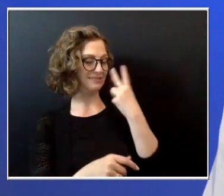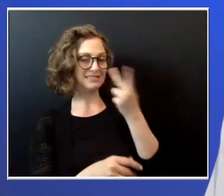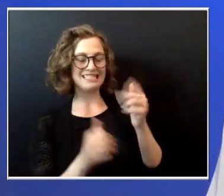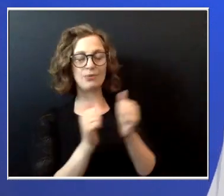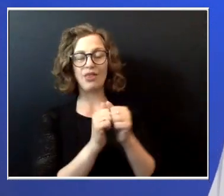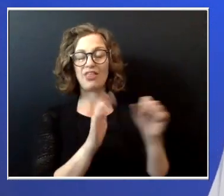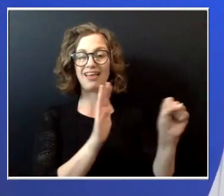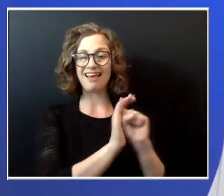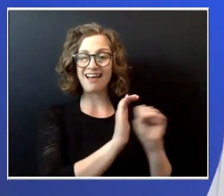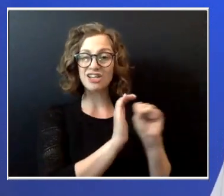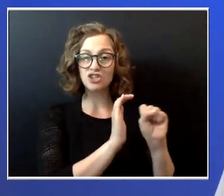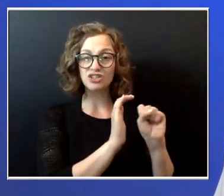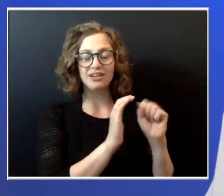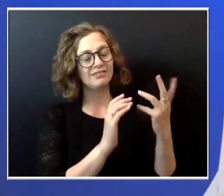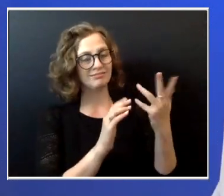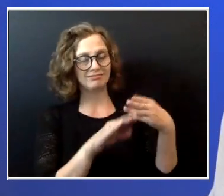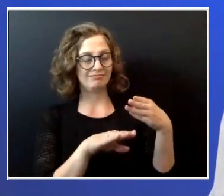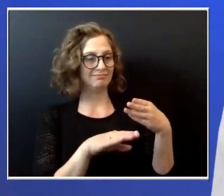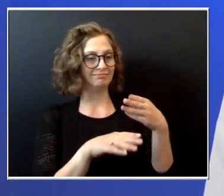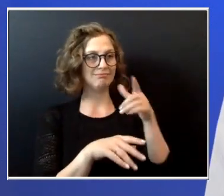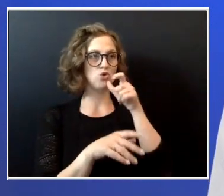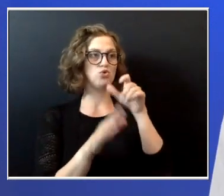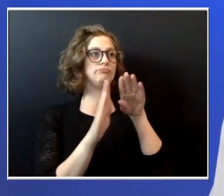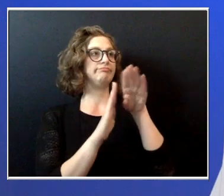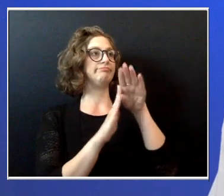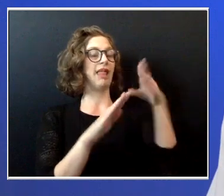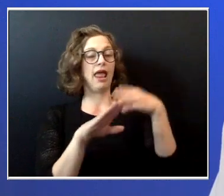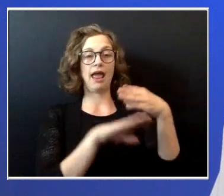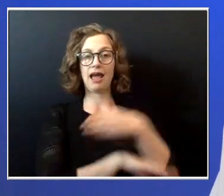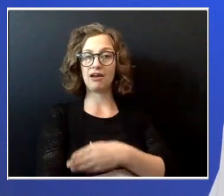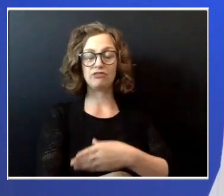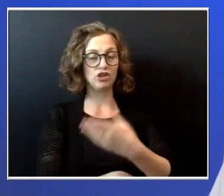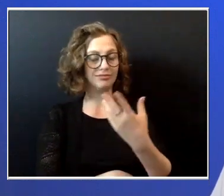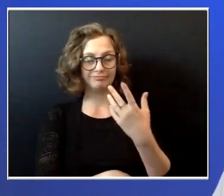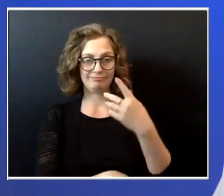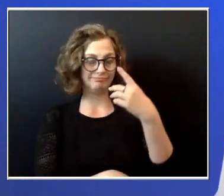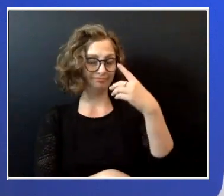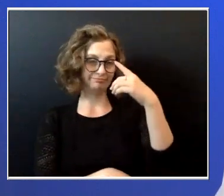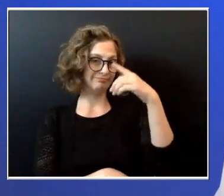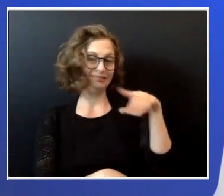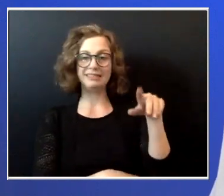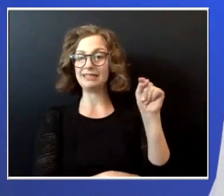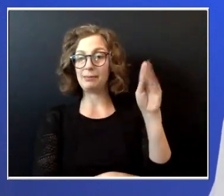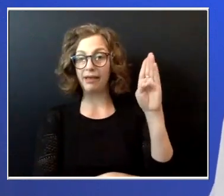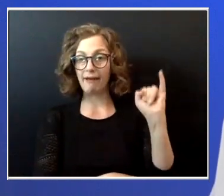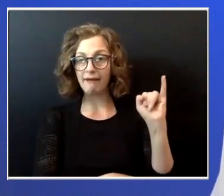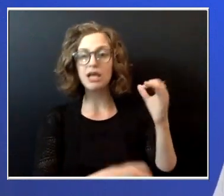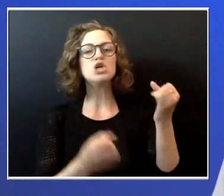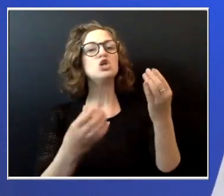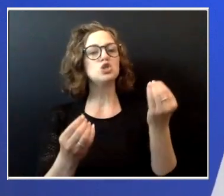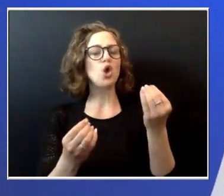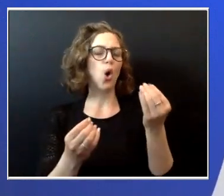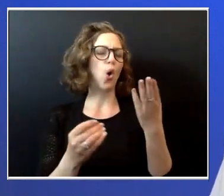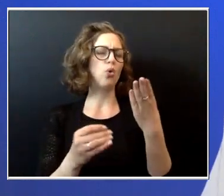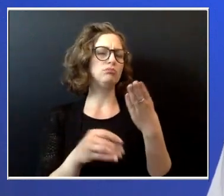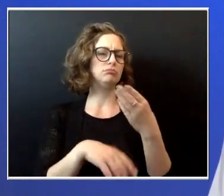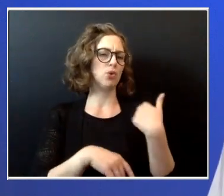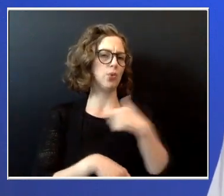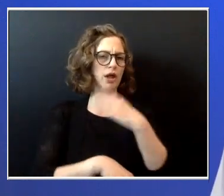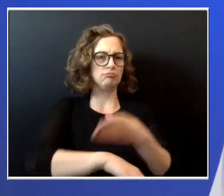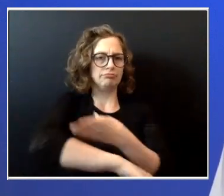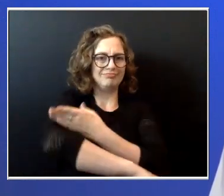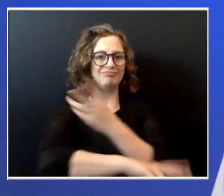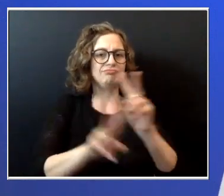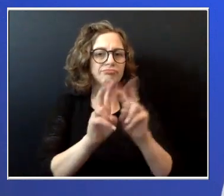after a head injury. So I think we need to get better at telling what it is, and then we're going to have some exciting tech, maybe even AI, to